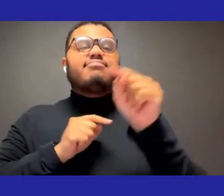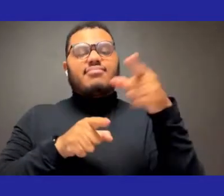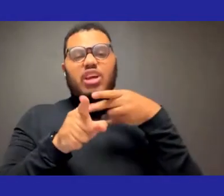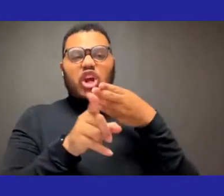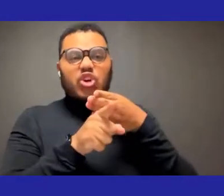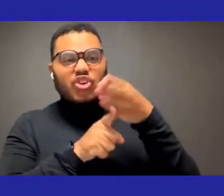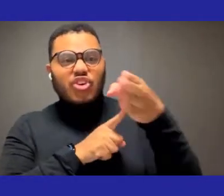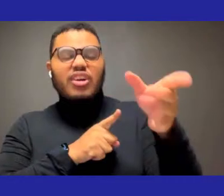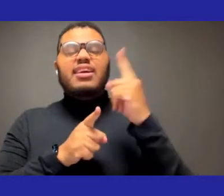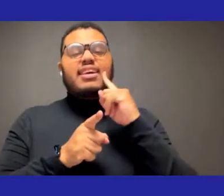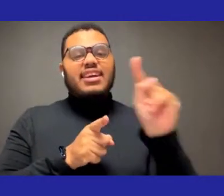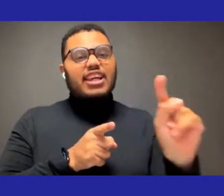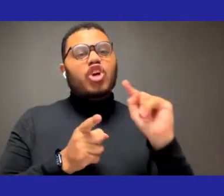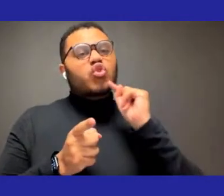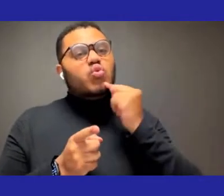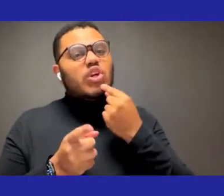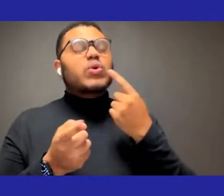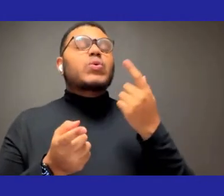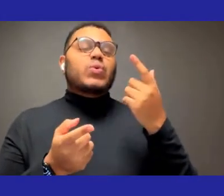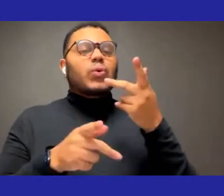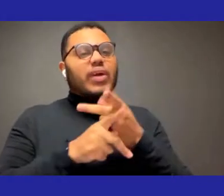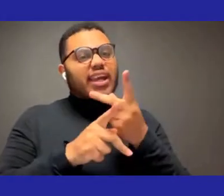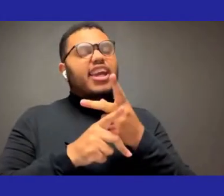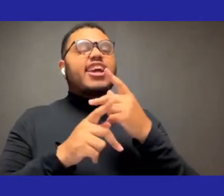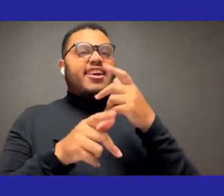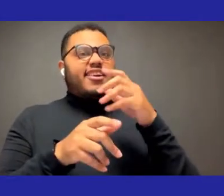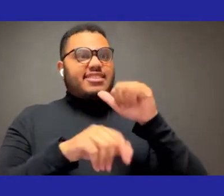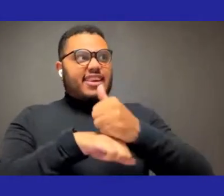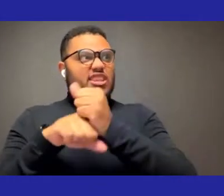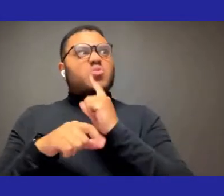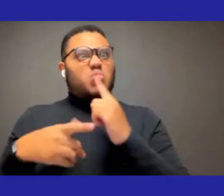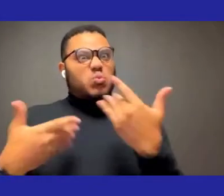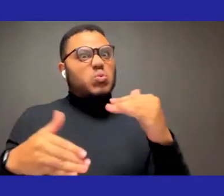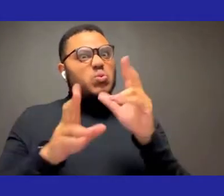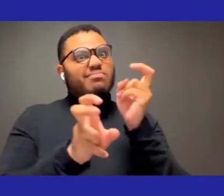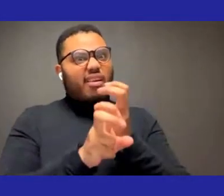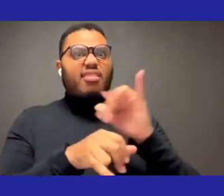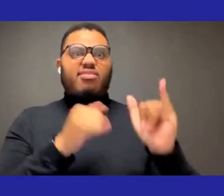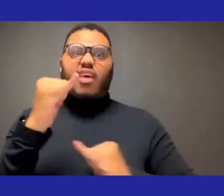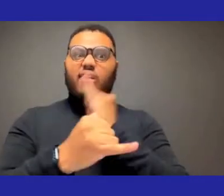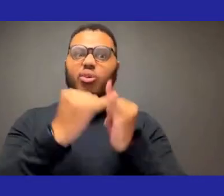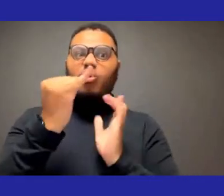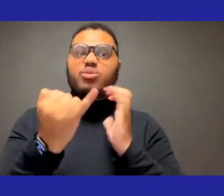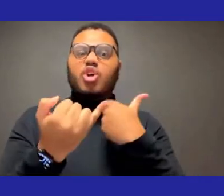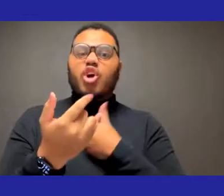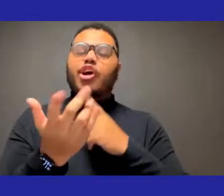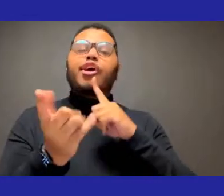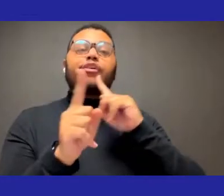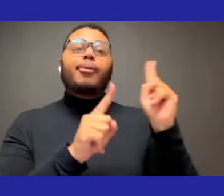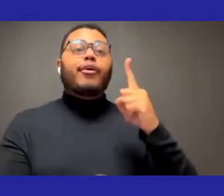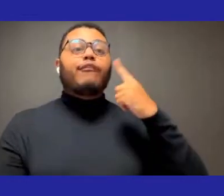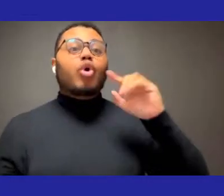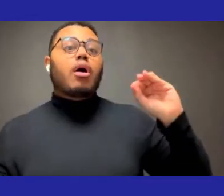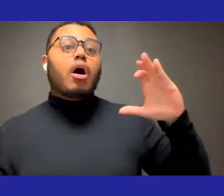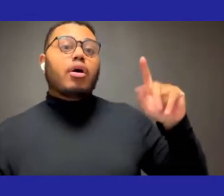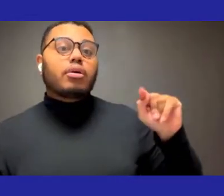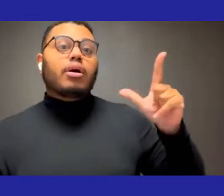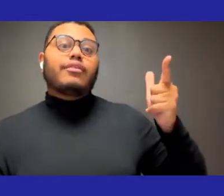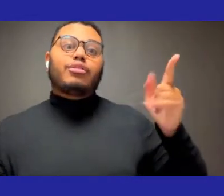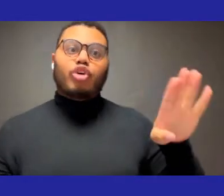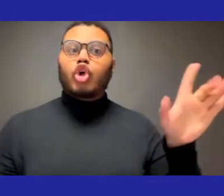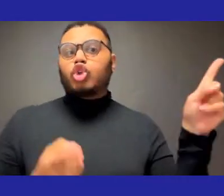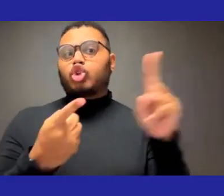critical care settings, which is really, really hard. So that concludes our report for October 24 until April 2025. Thank